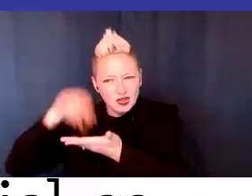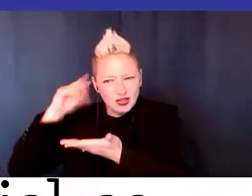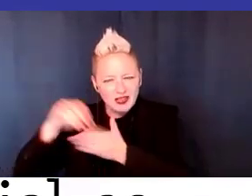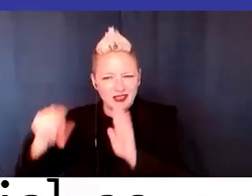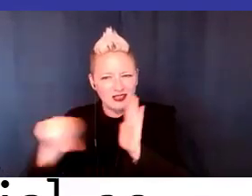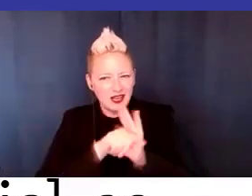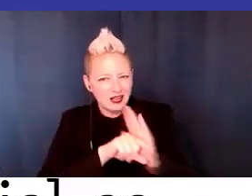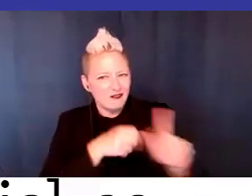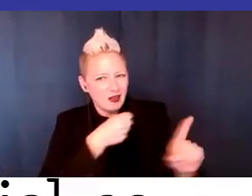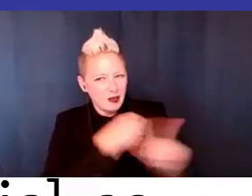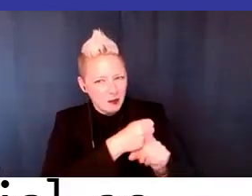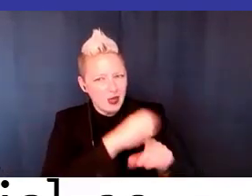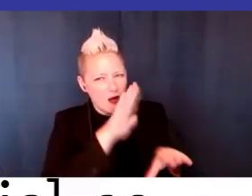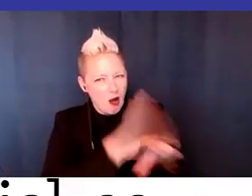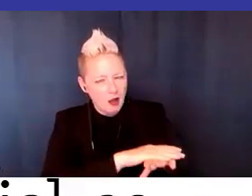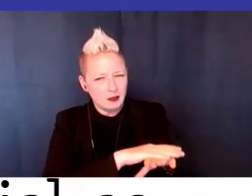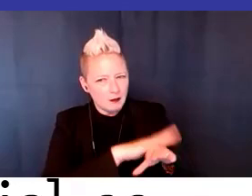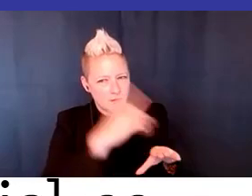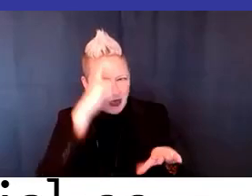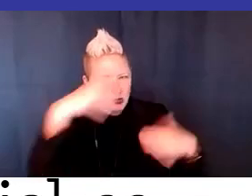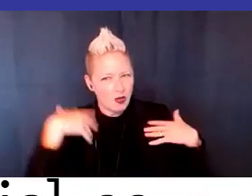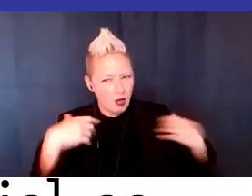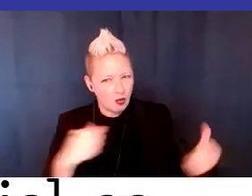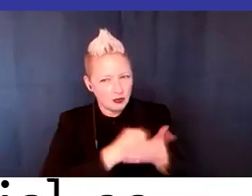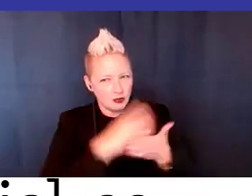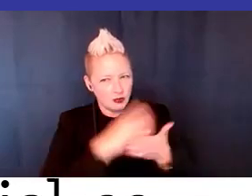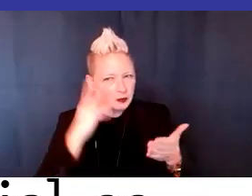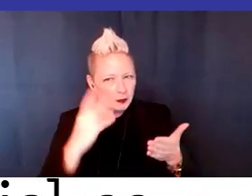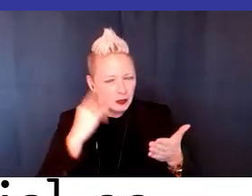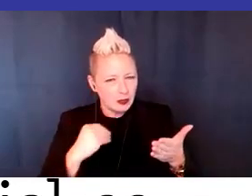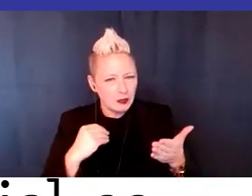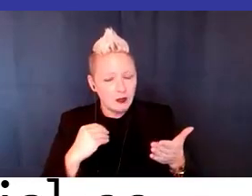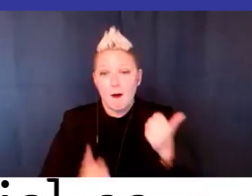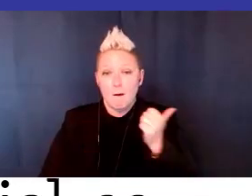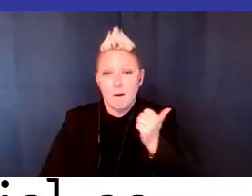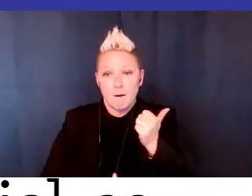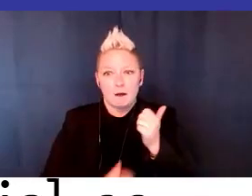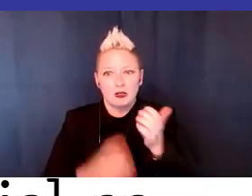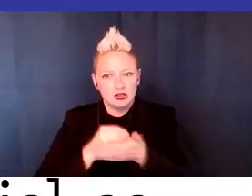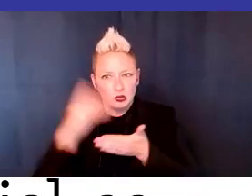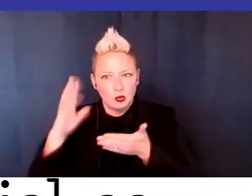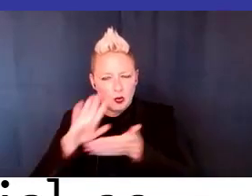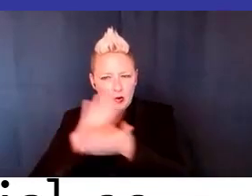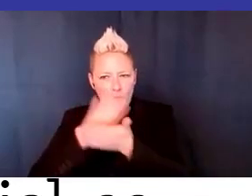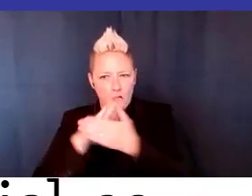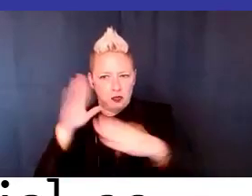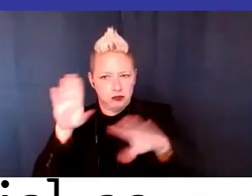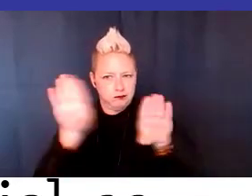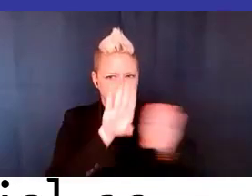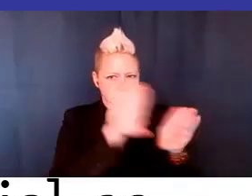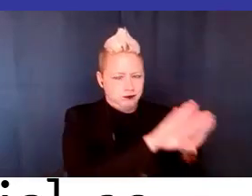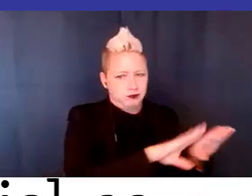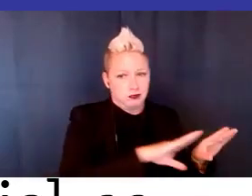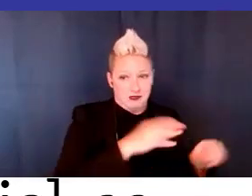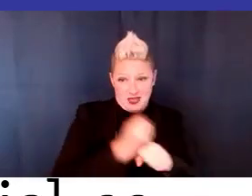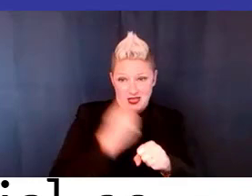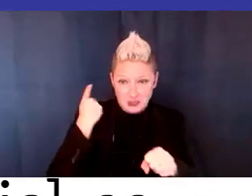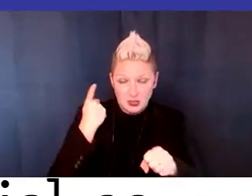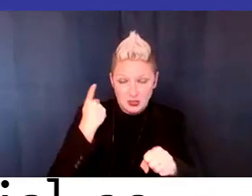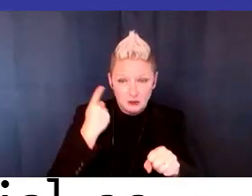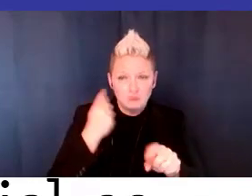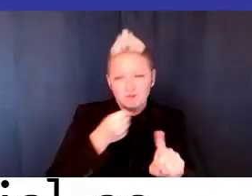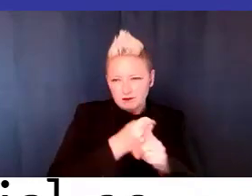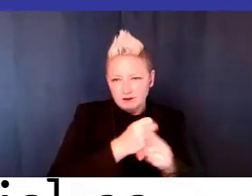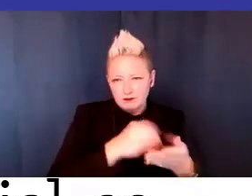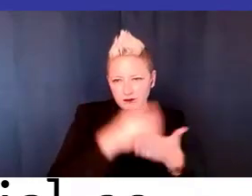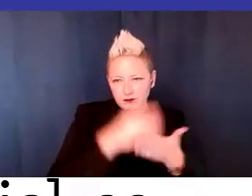health that some students have experienced while schools were mostly closed to in-person learning last school year.